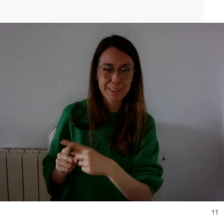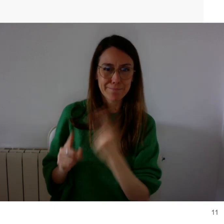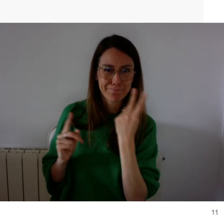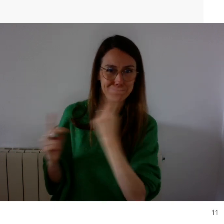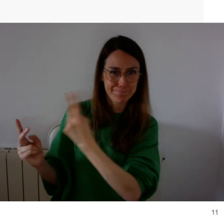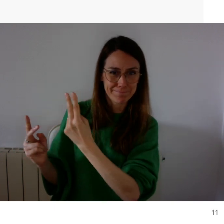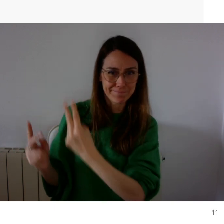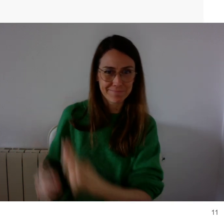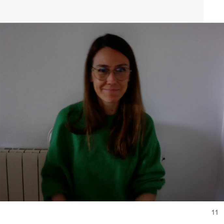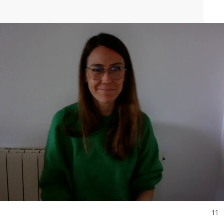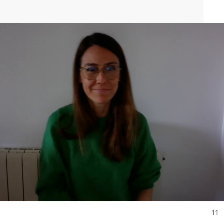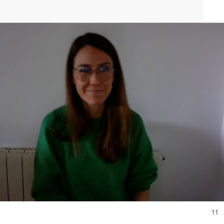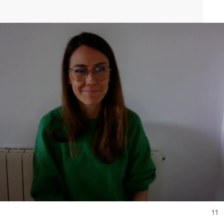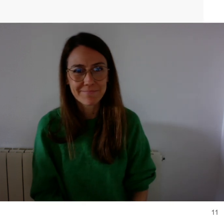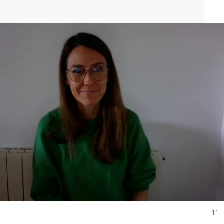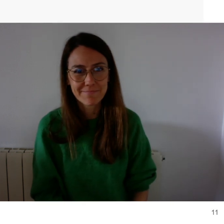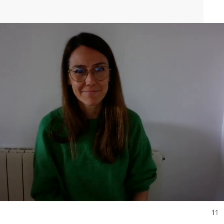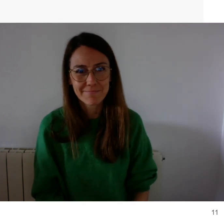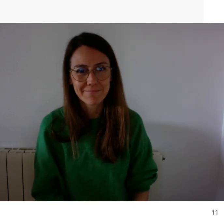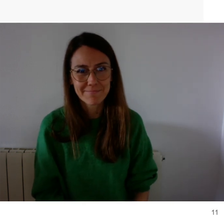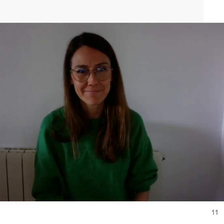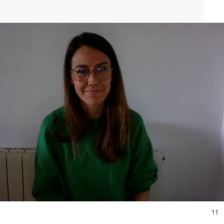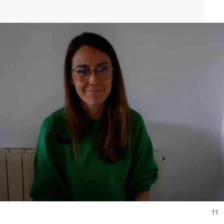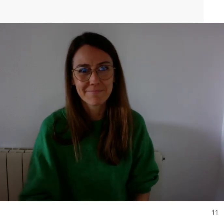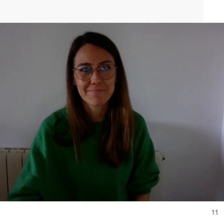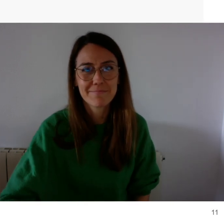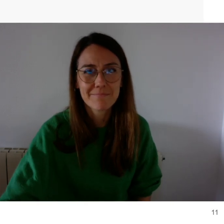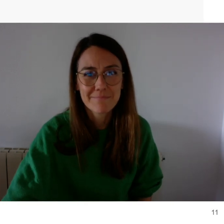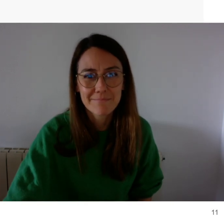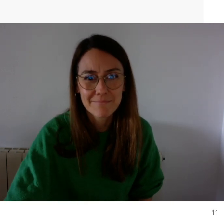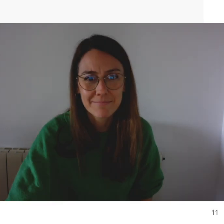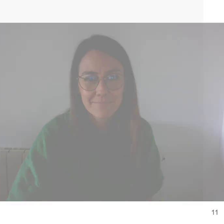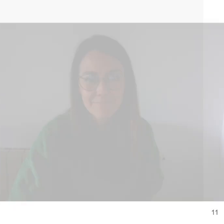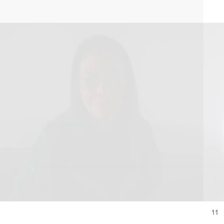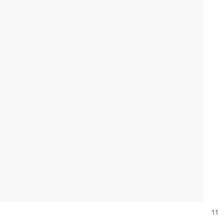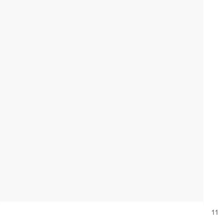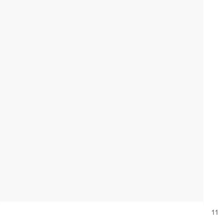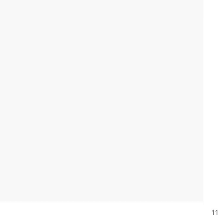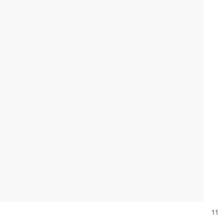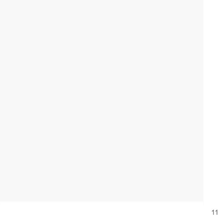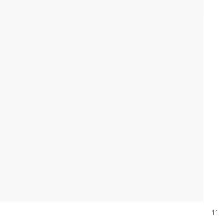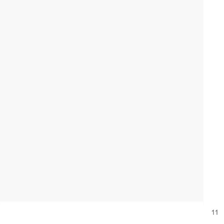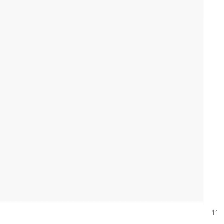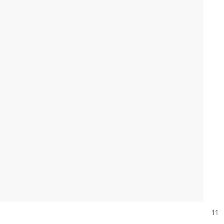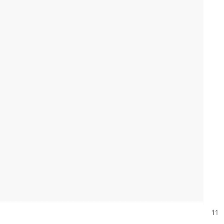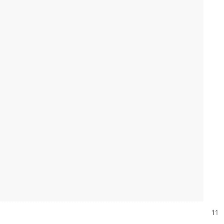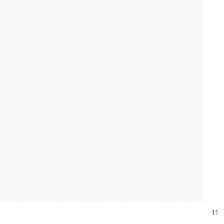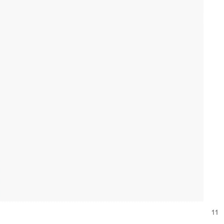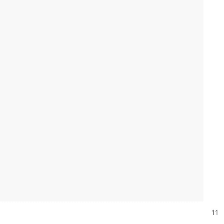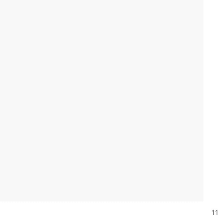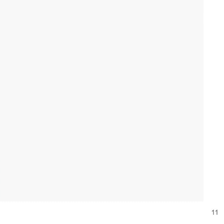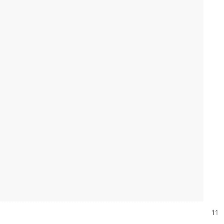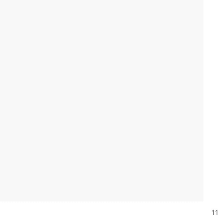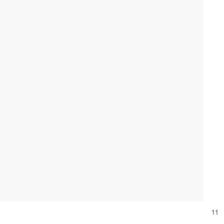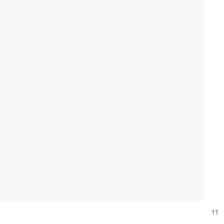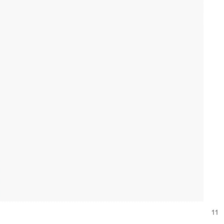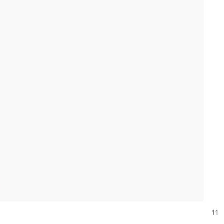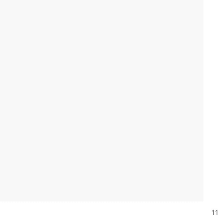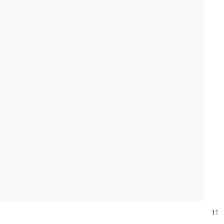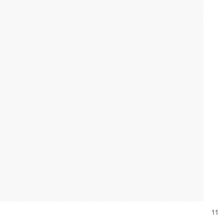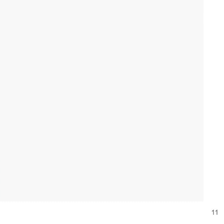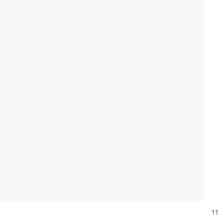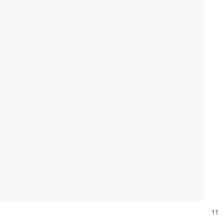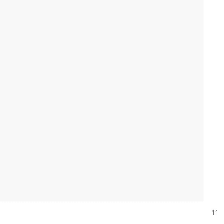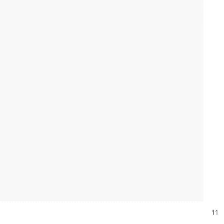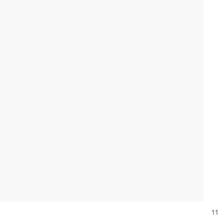combinations of the 2 handshape, so with spread and non-spread fingers, and possibilities of